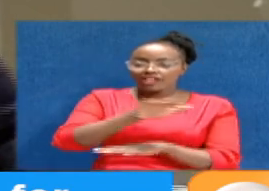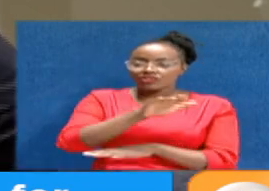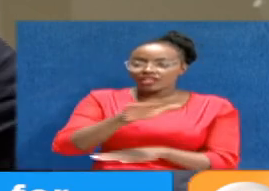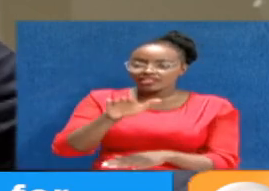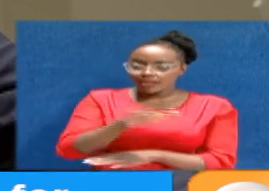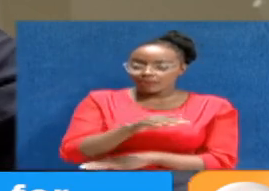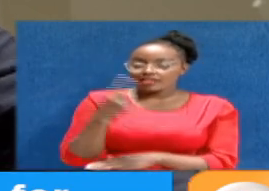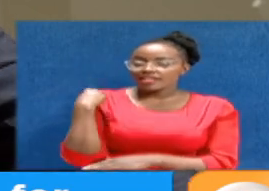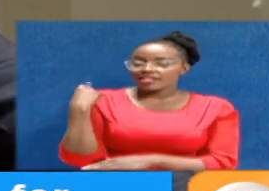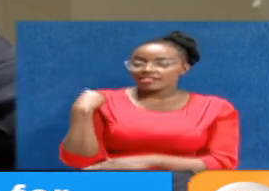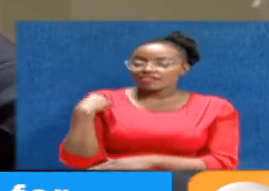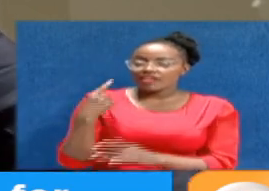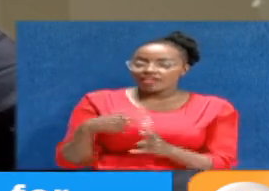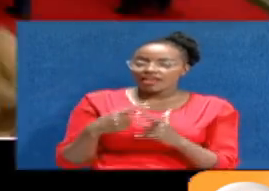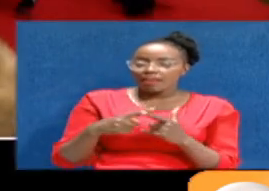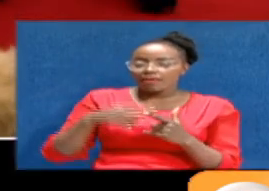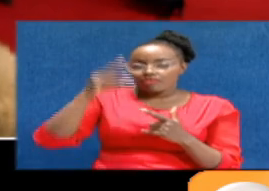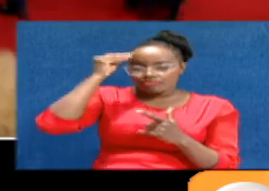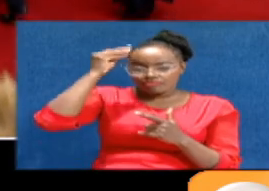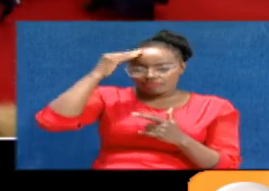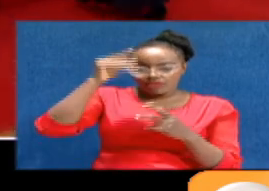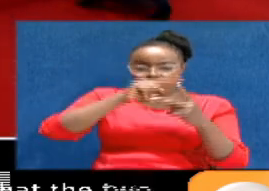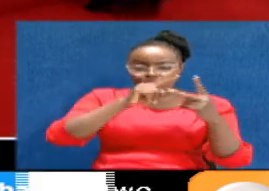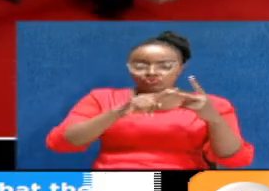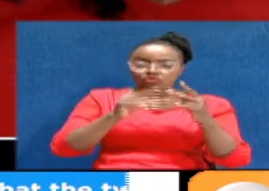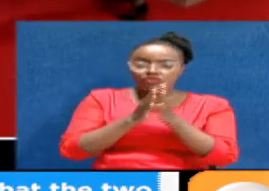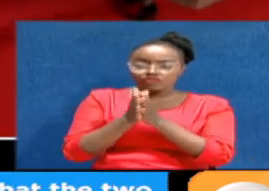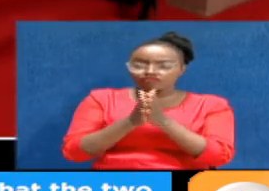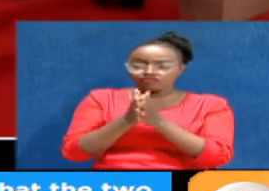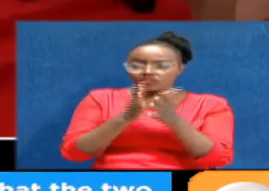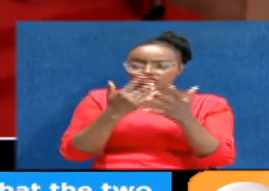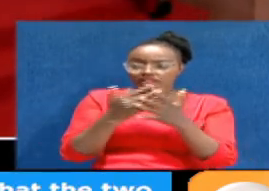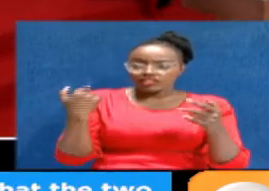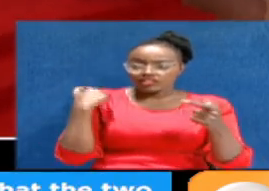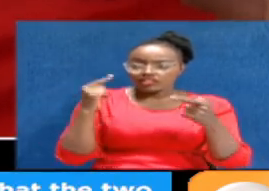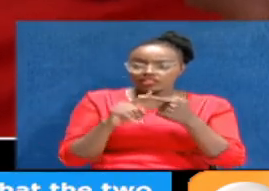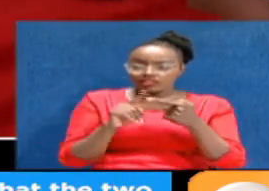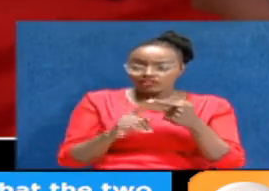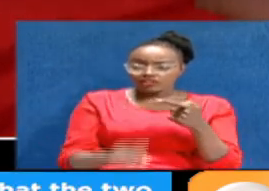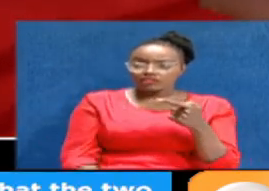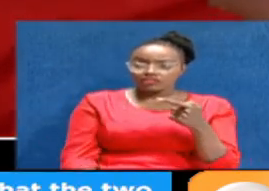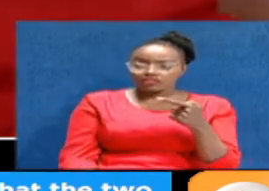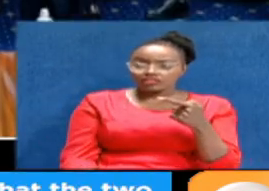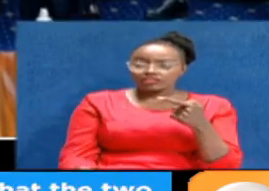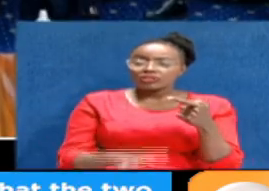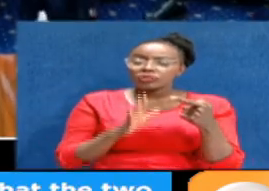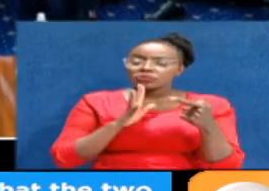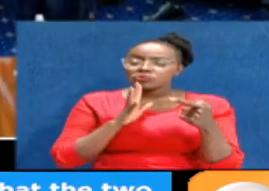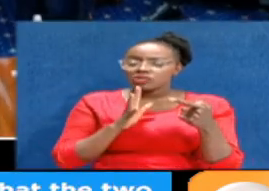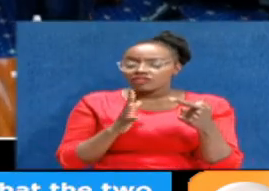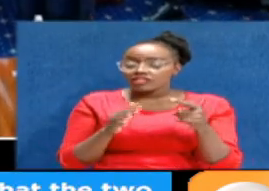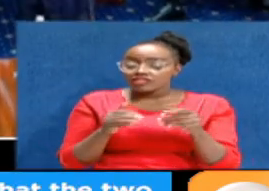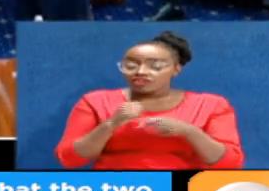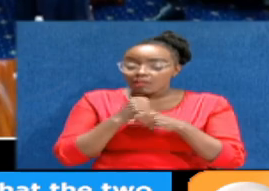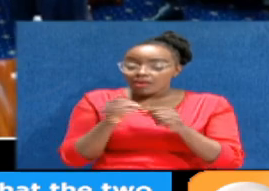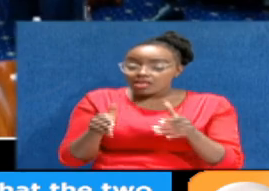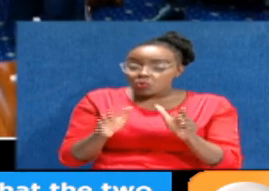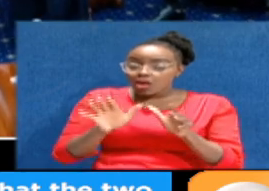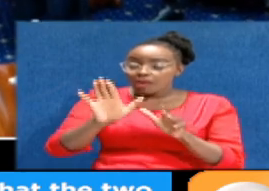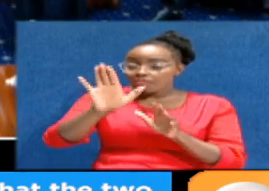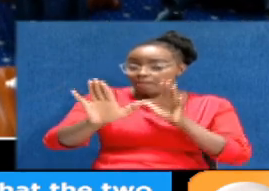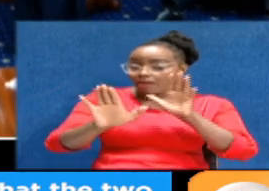yesterday, I took note of two interesting things. One, she's charting her path, so to